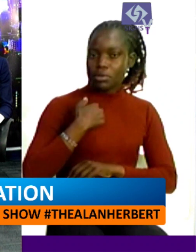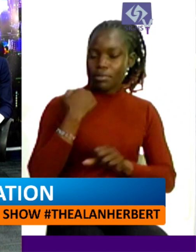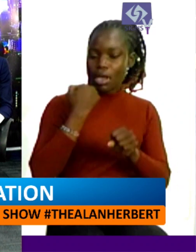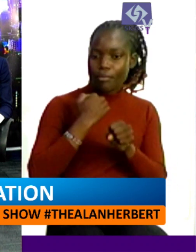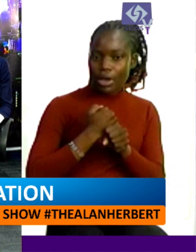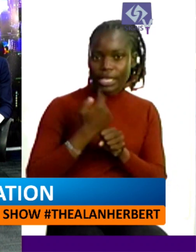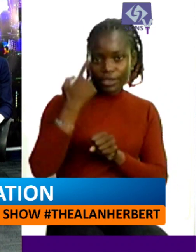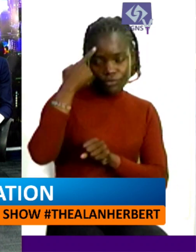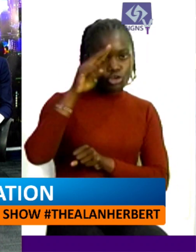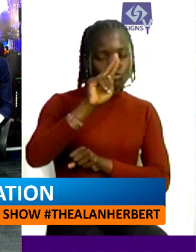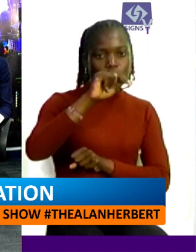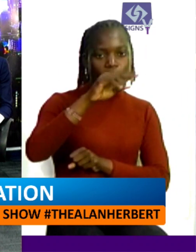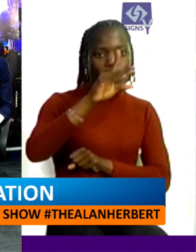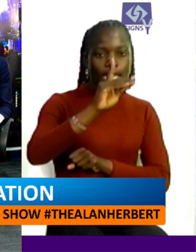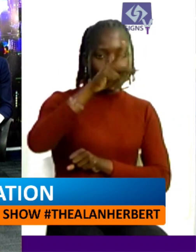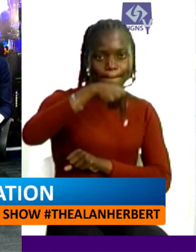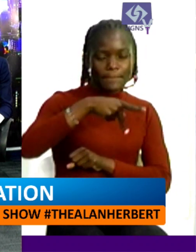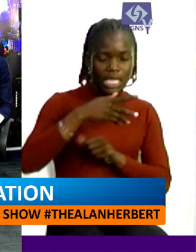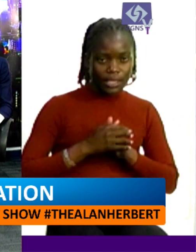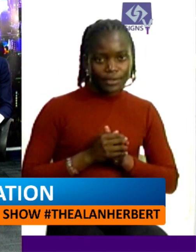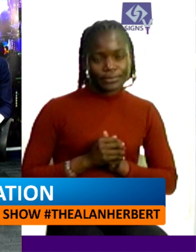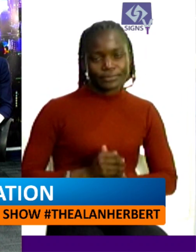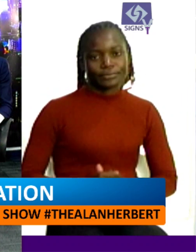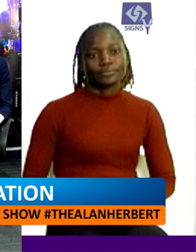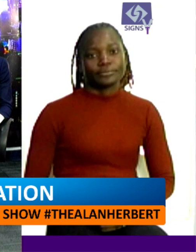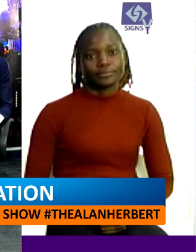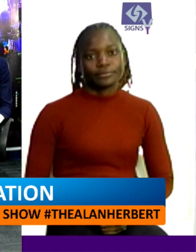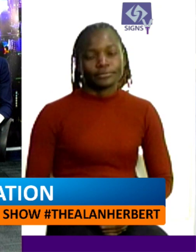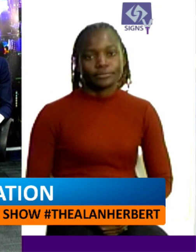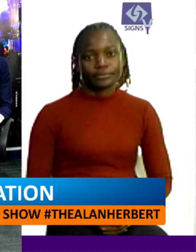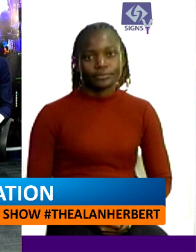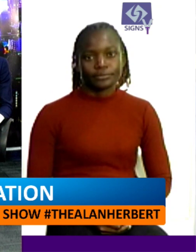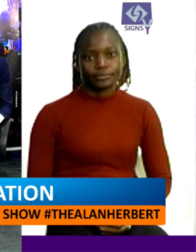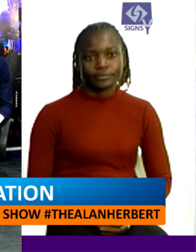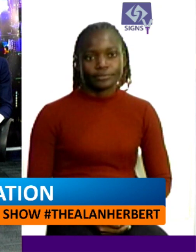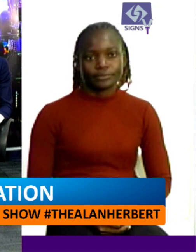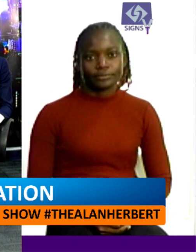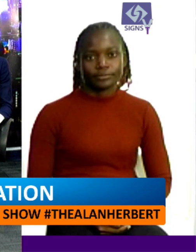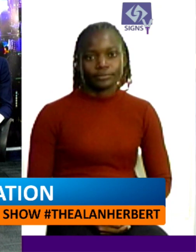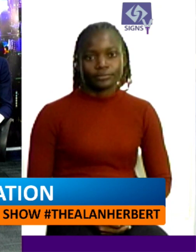the United Disabled Persons of Kenya. So